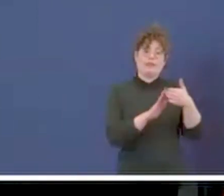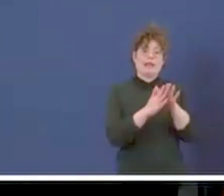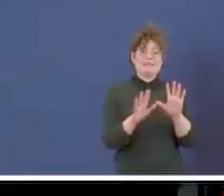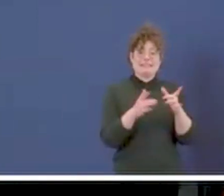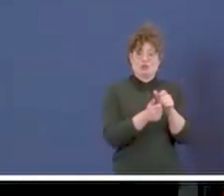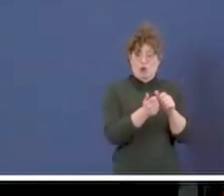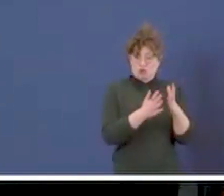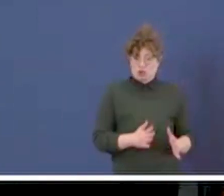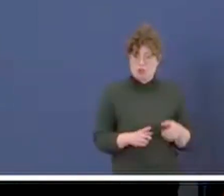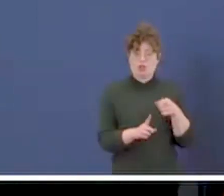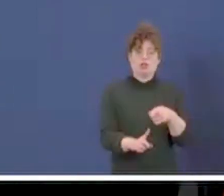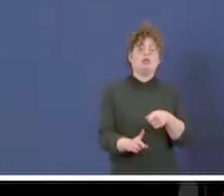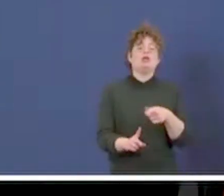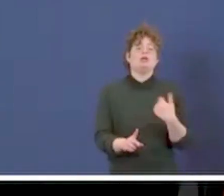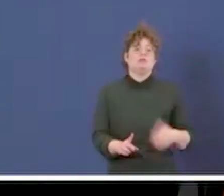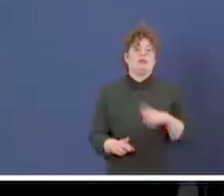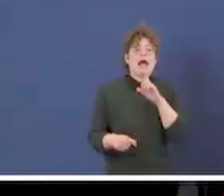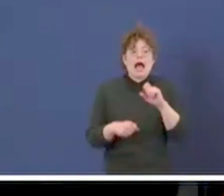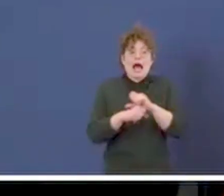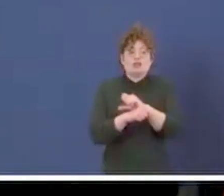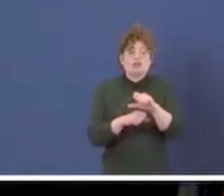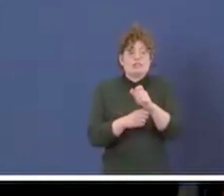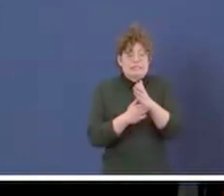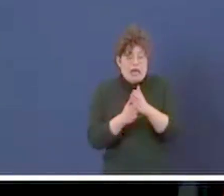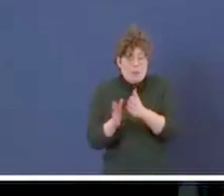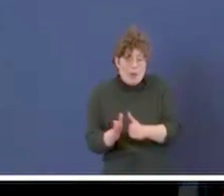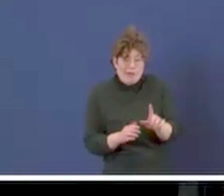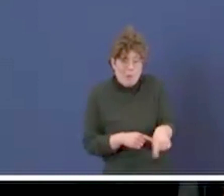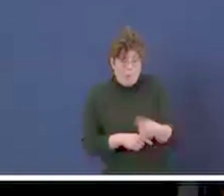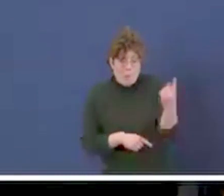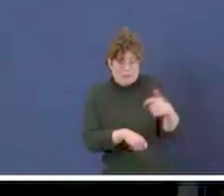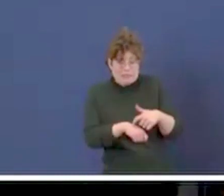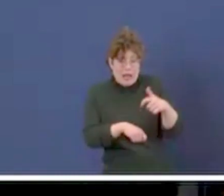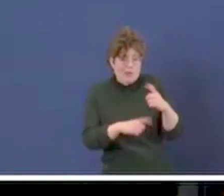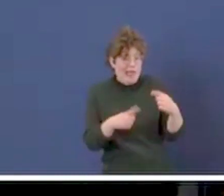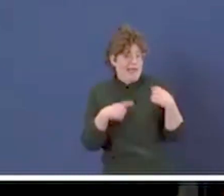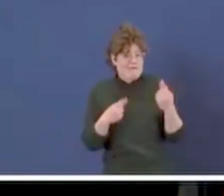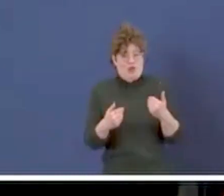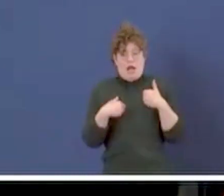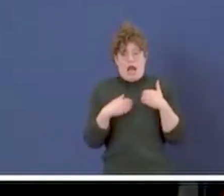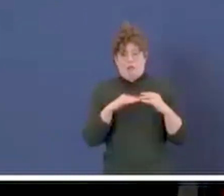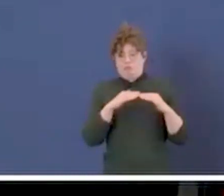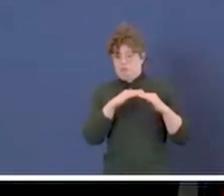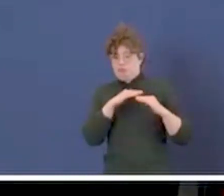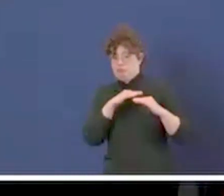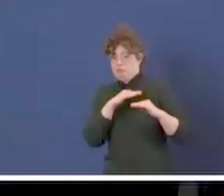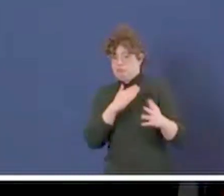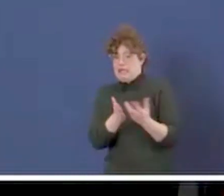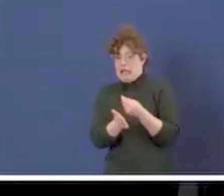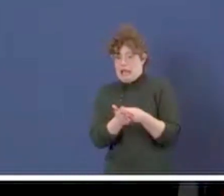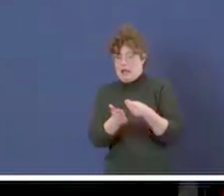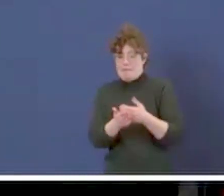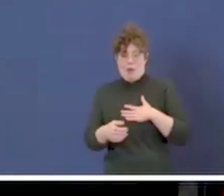dishwasher. It was actually, though, in some ways, the only time we had ever had a constant income in